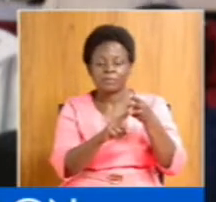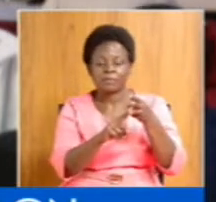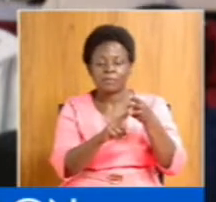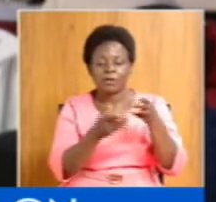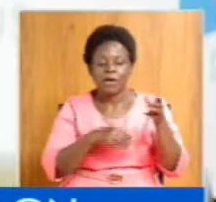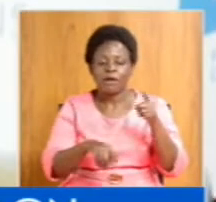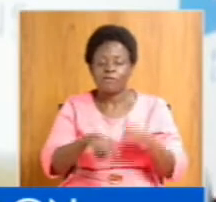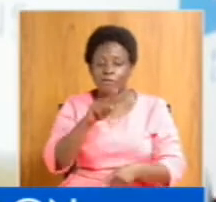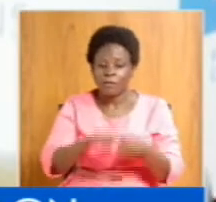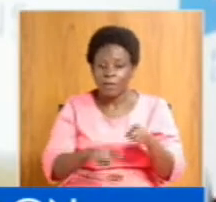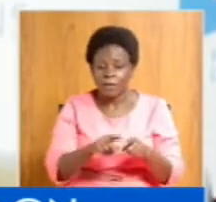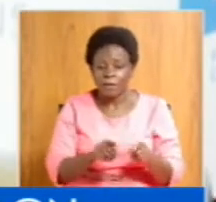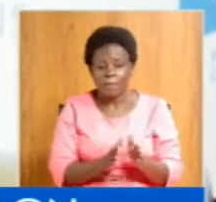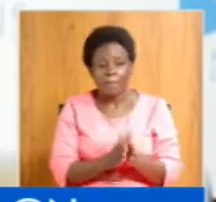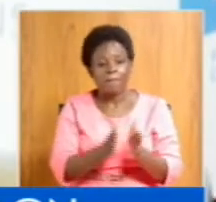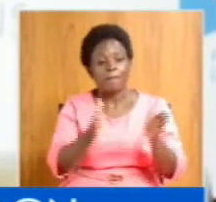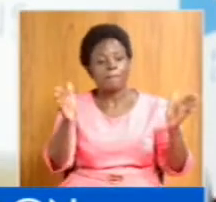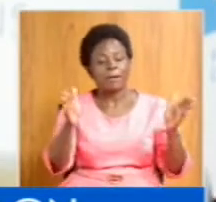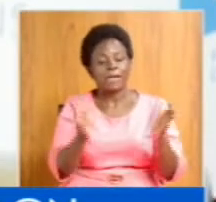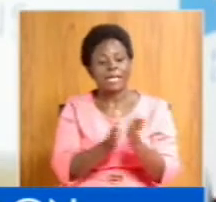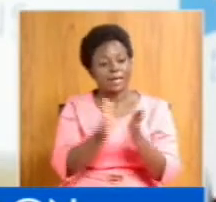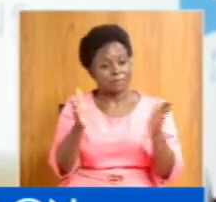political public officials.